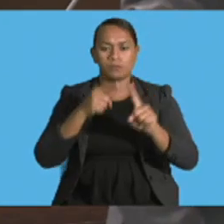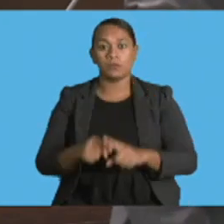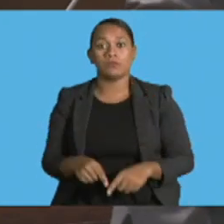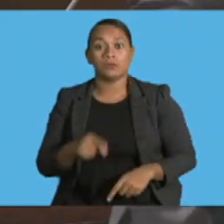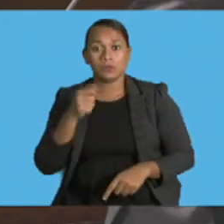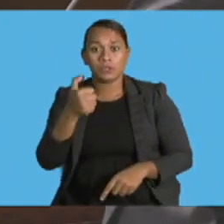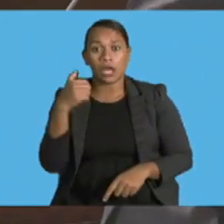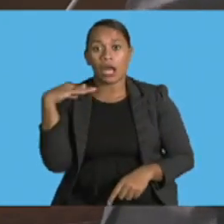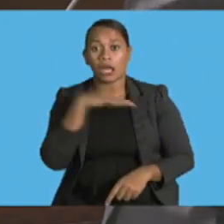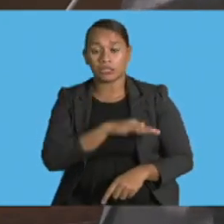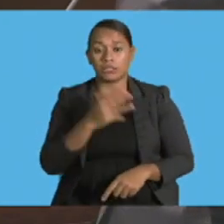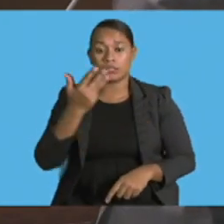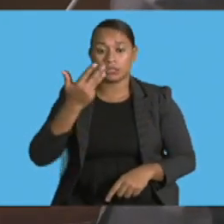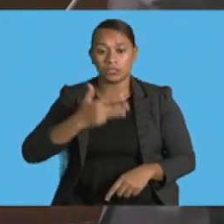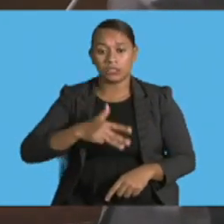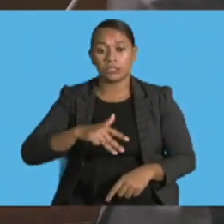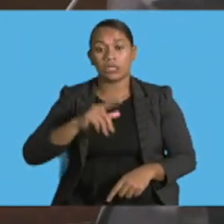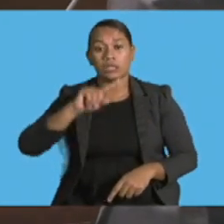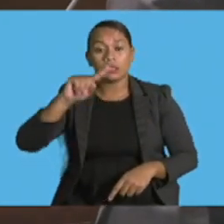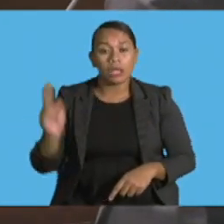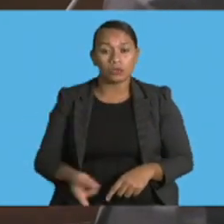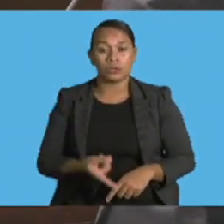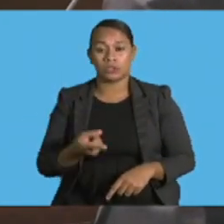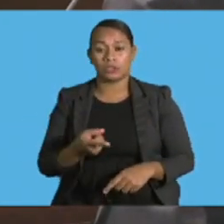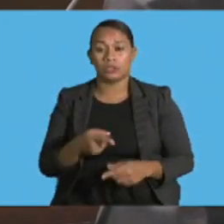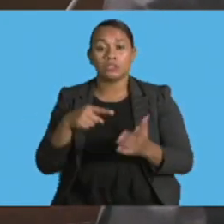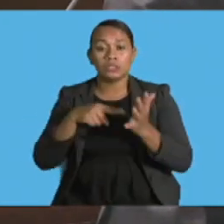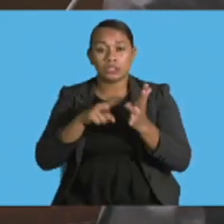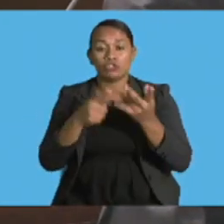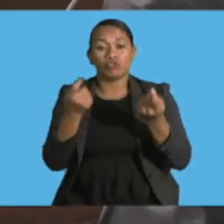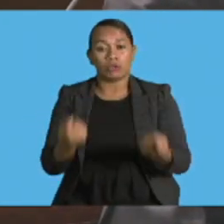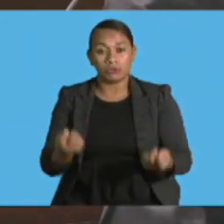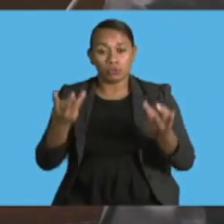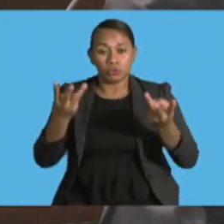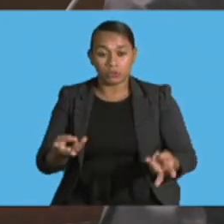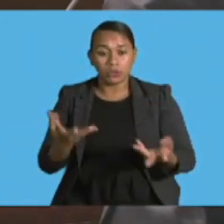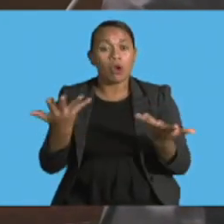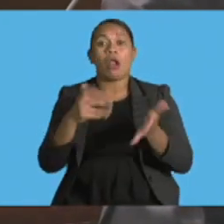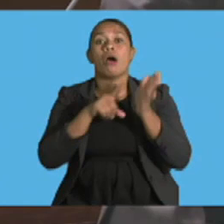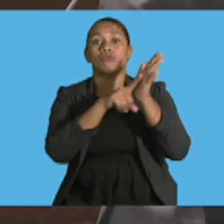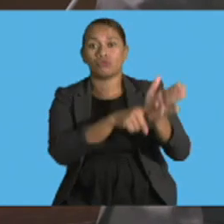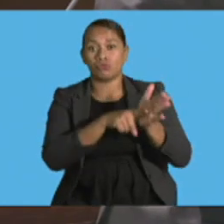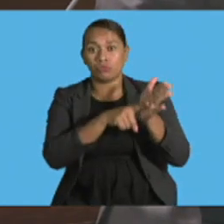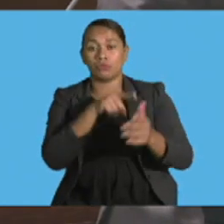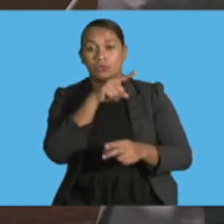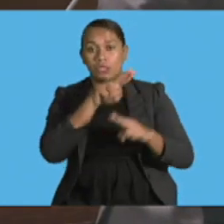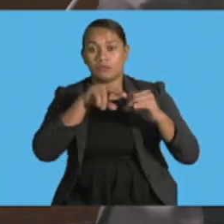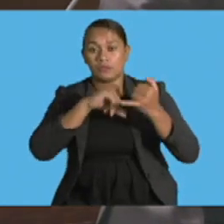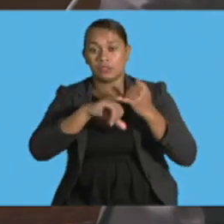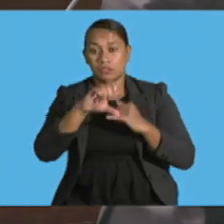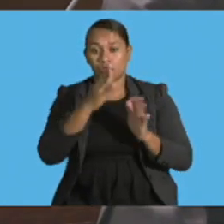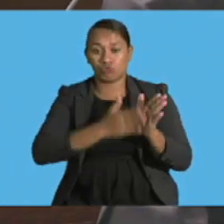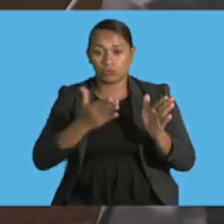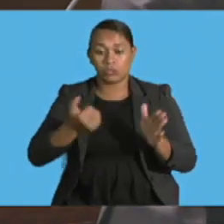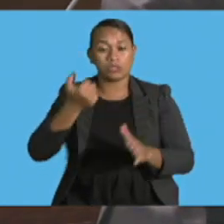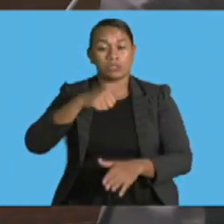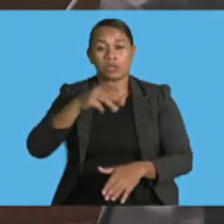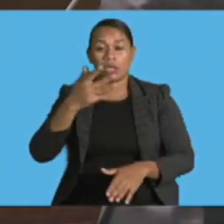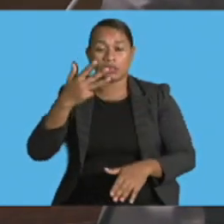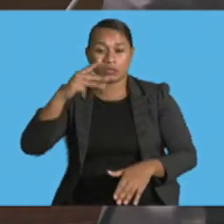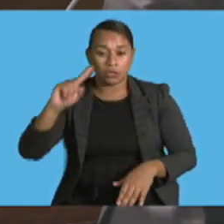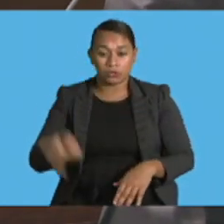690,000 tons at Voreqe mill, 680,000 tons at Lombasa mill,